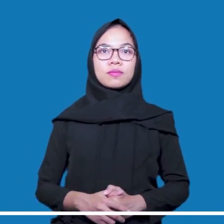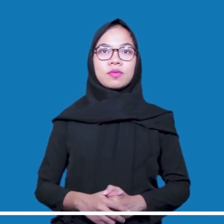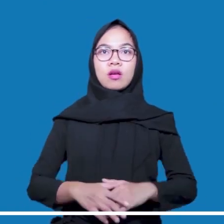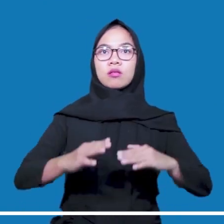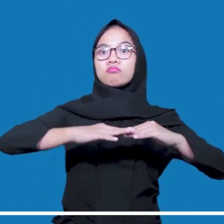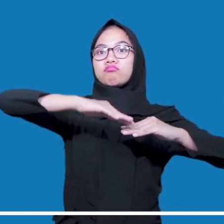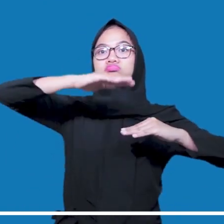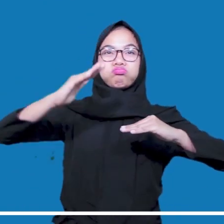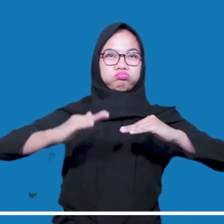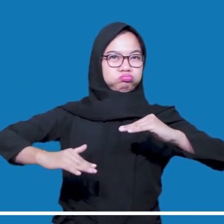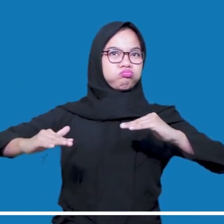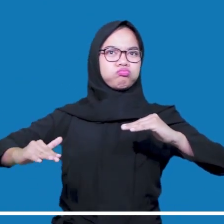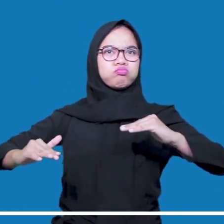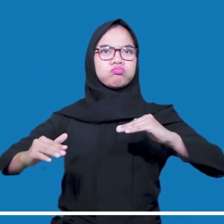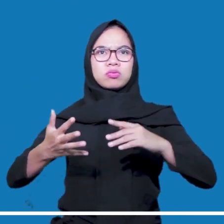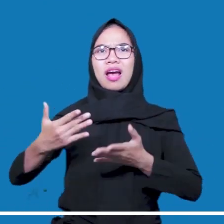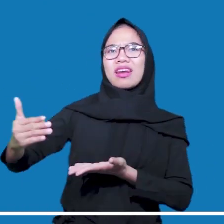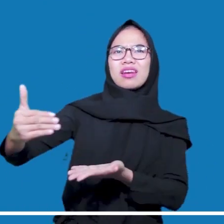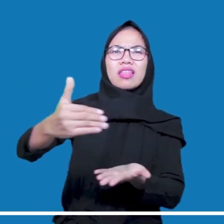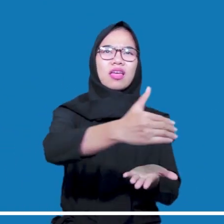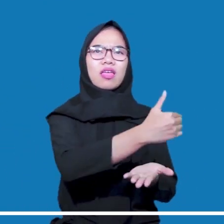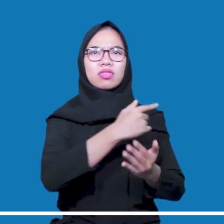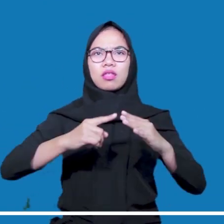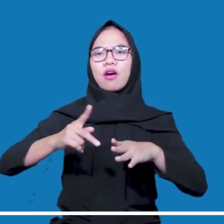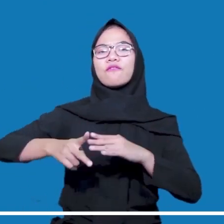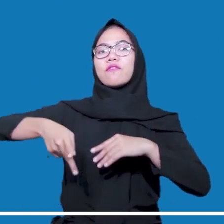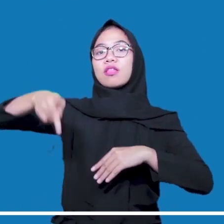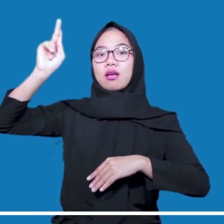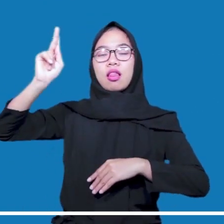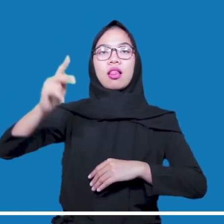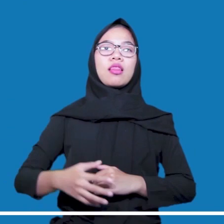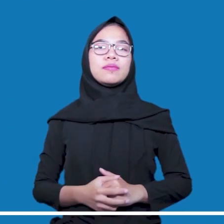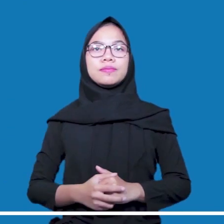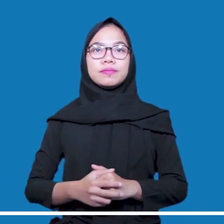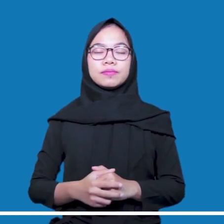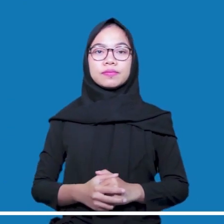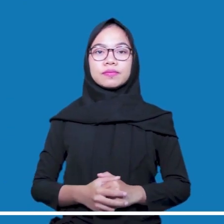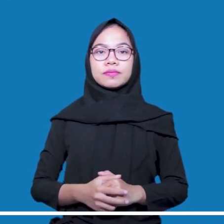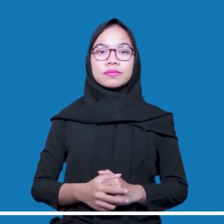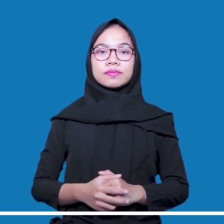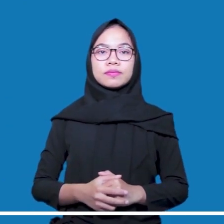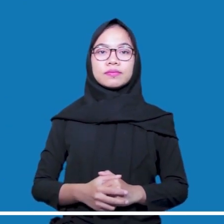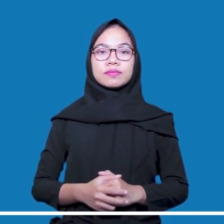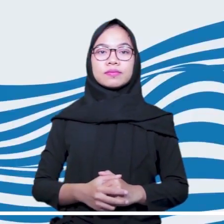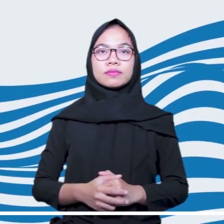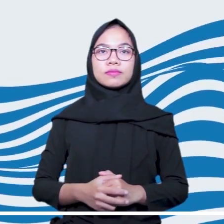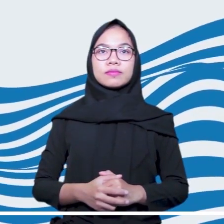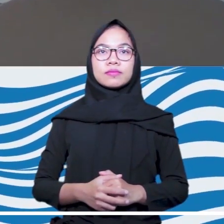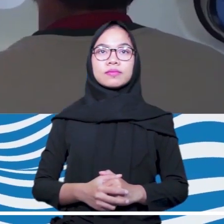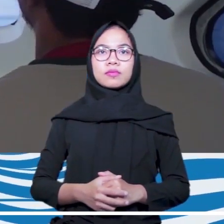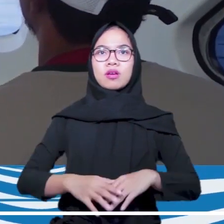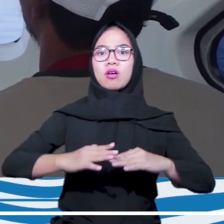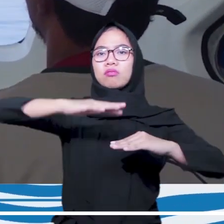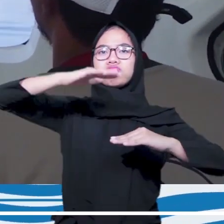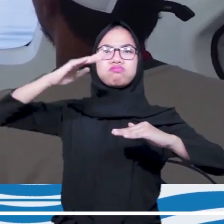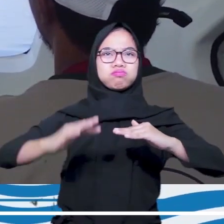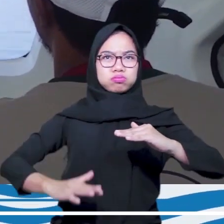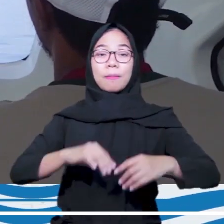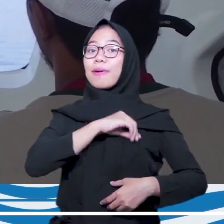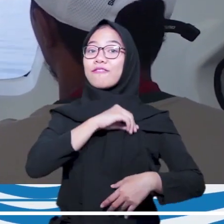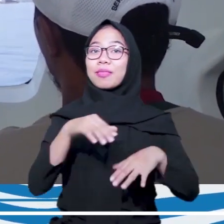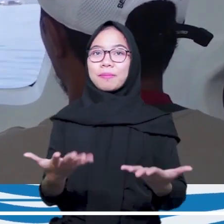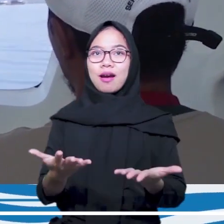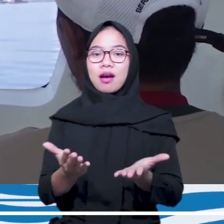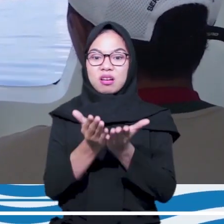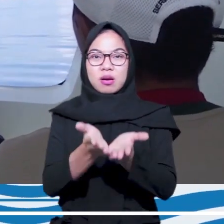data is also used as an alternative to fulfill demands for the vertical reference system. Tidal data is also used for